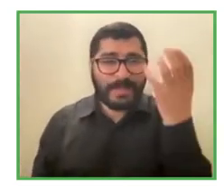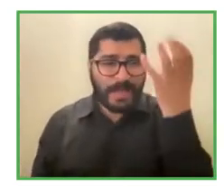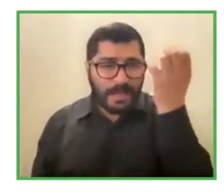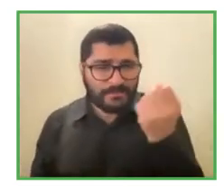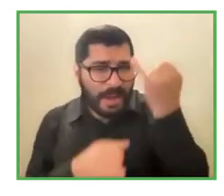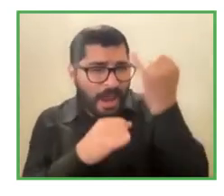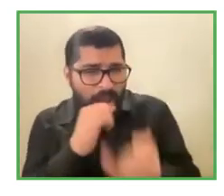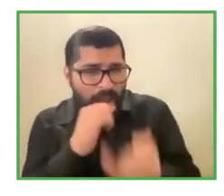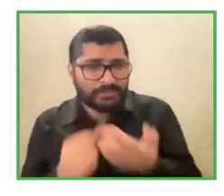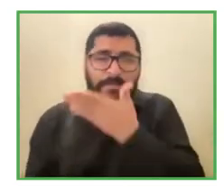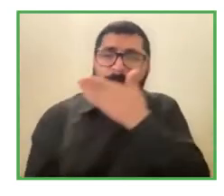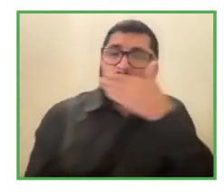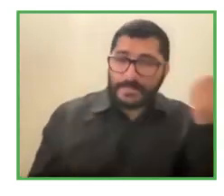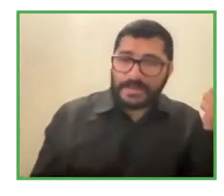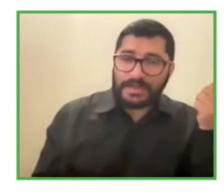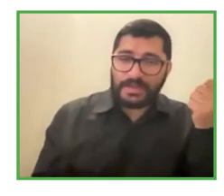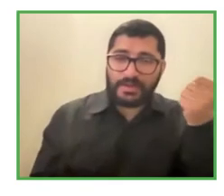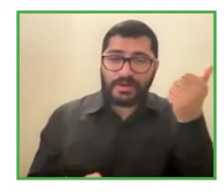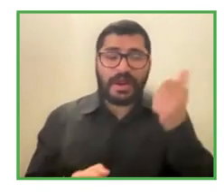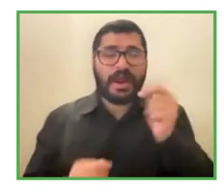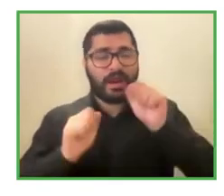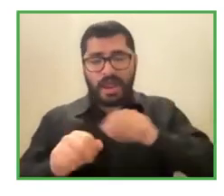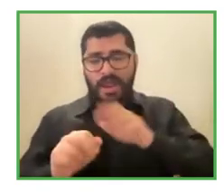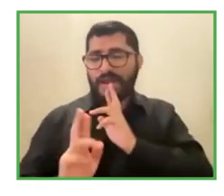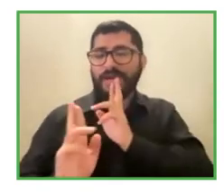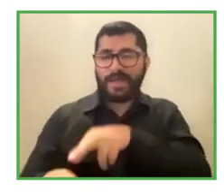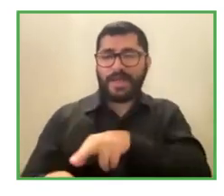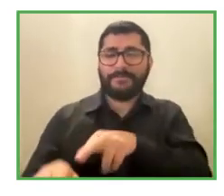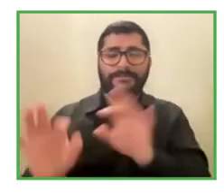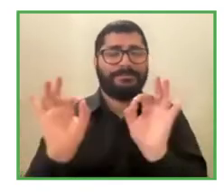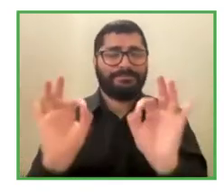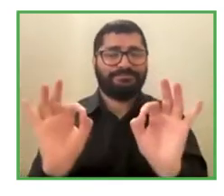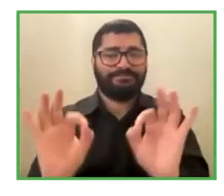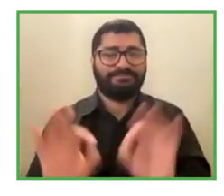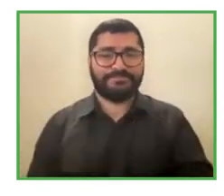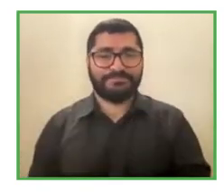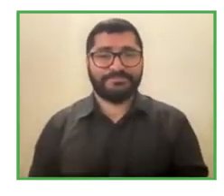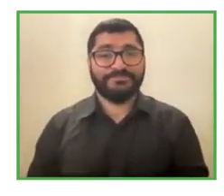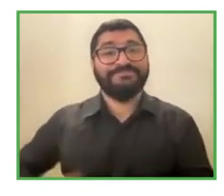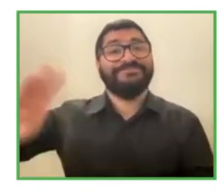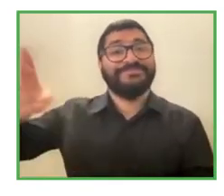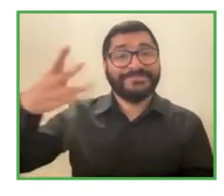so that we have the best results possible.